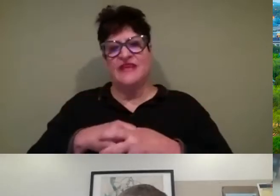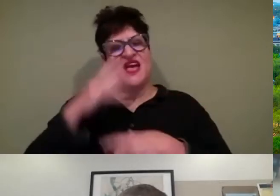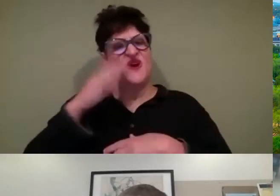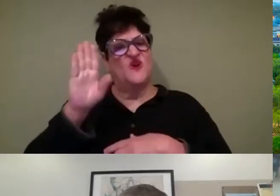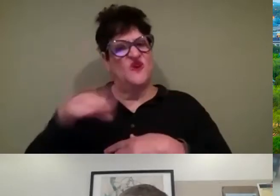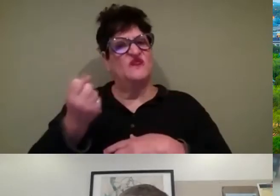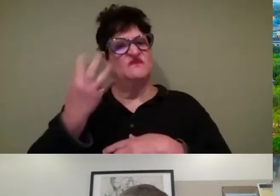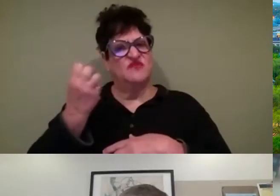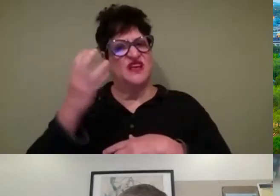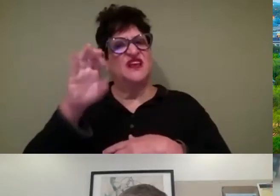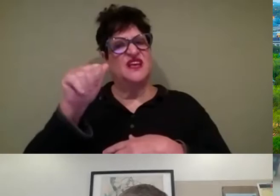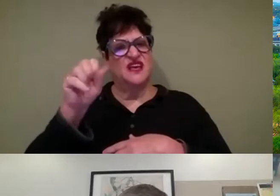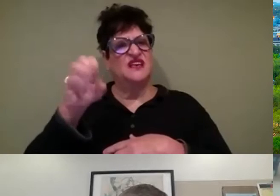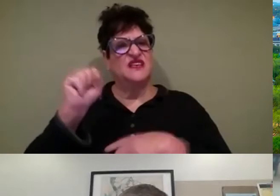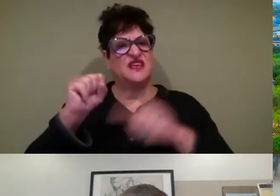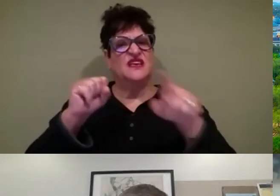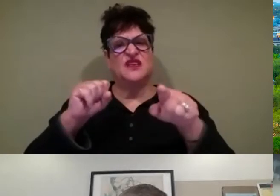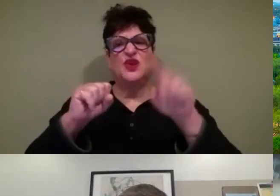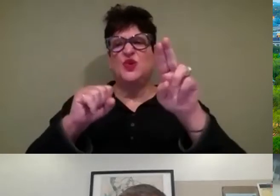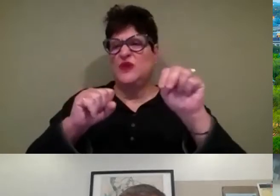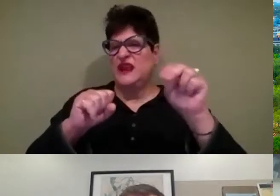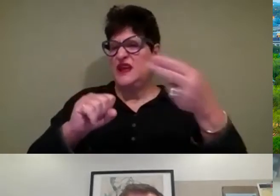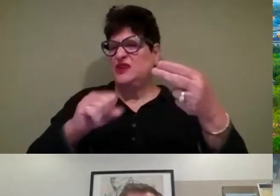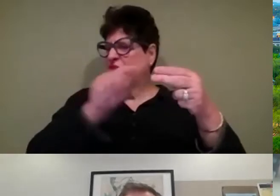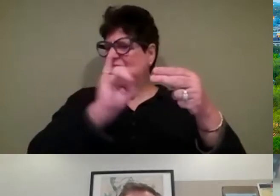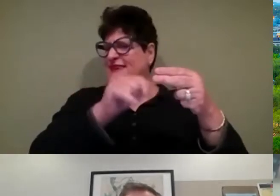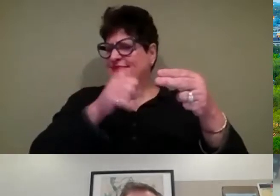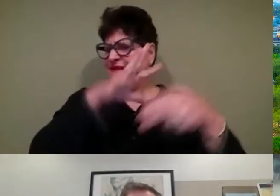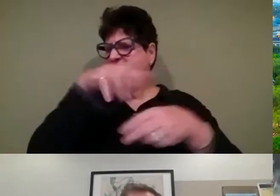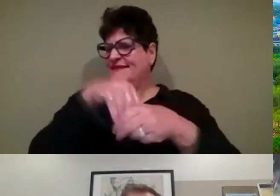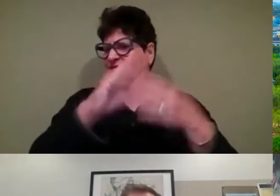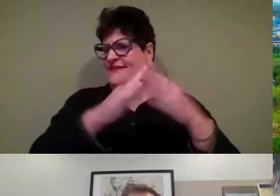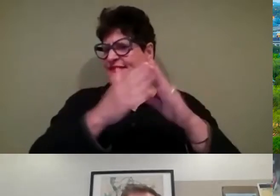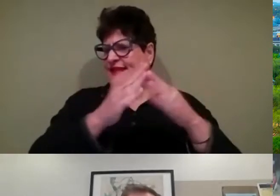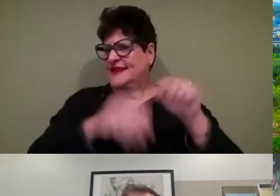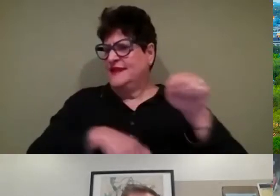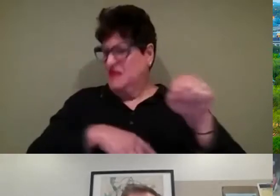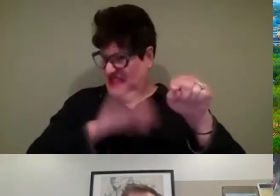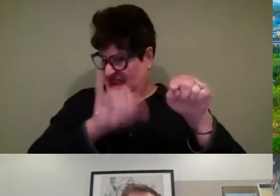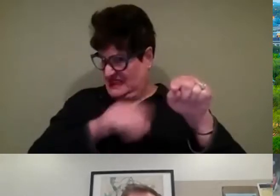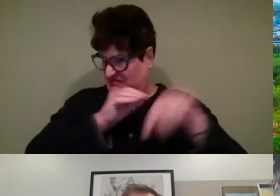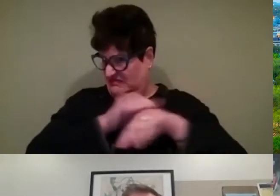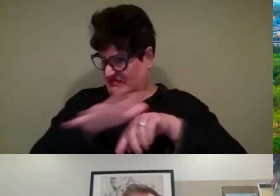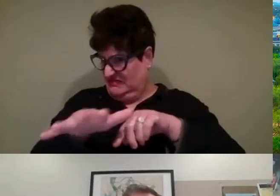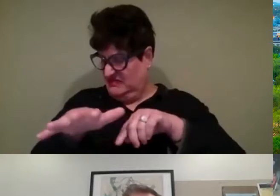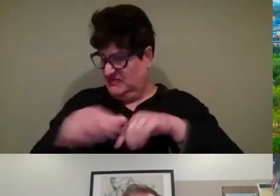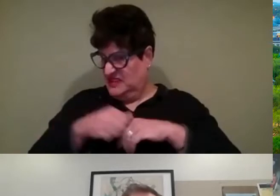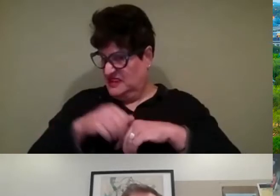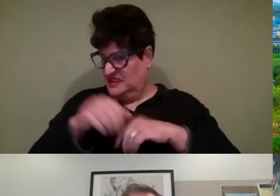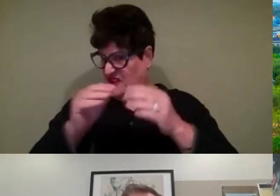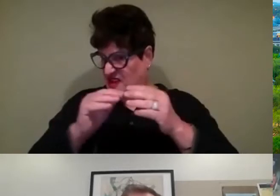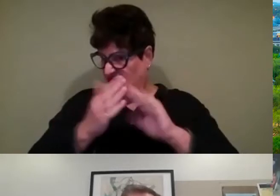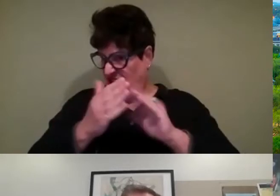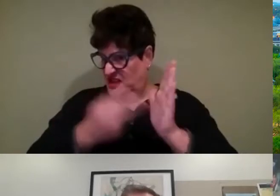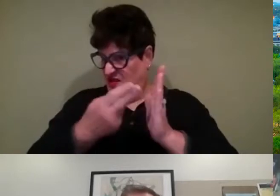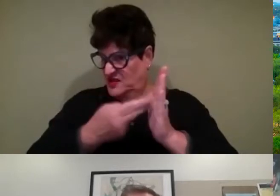at UNH, and I know that that campus is not in the city, but I was wondering if that had any sort of impact on the city of New Haven. We have